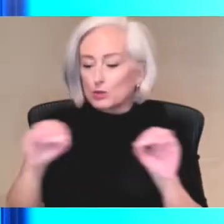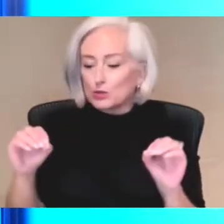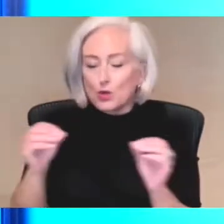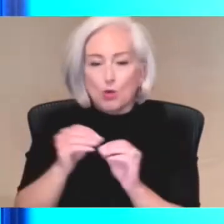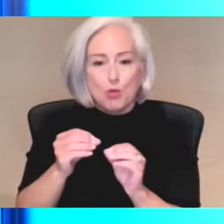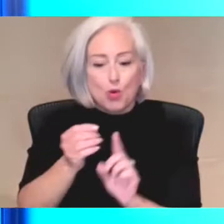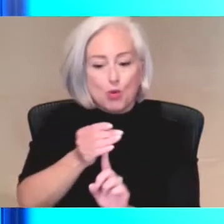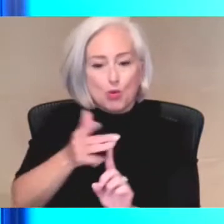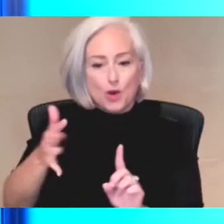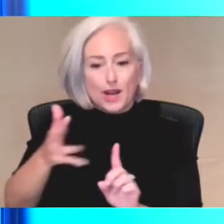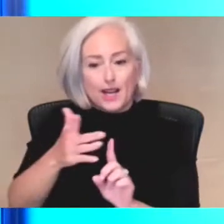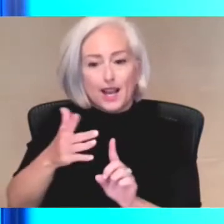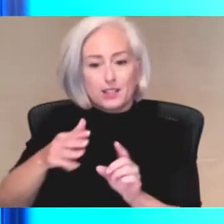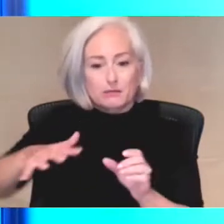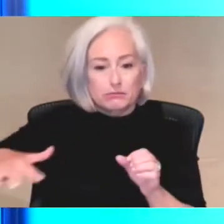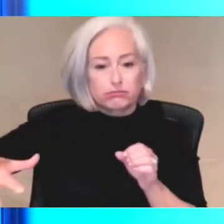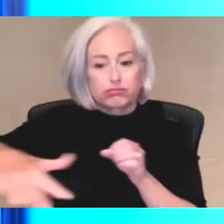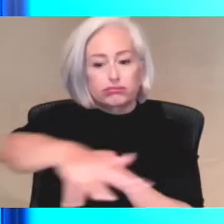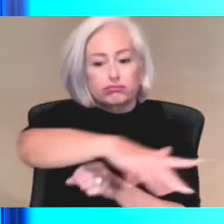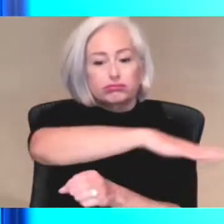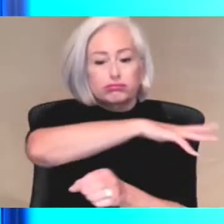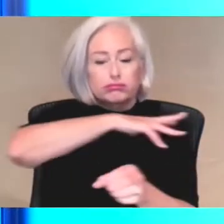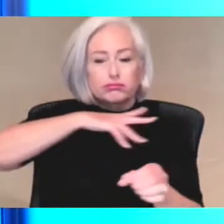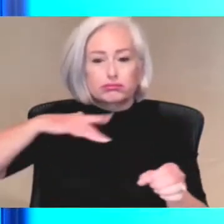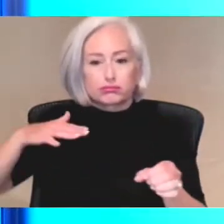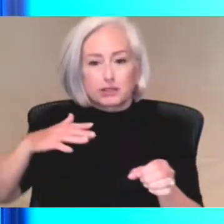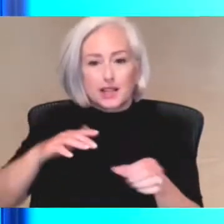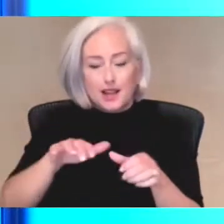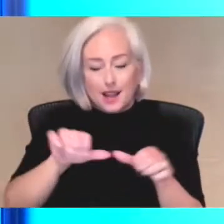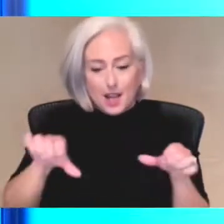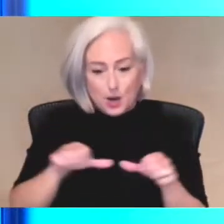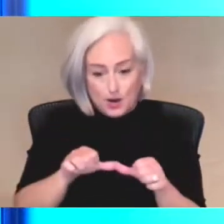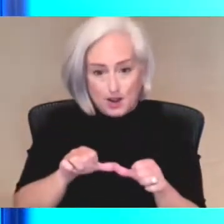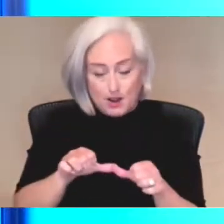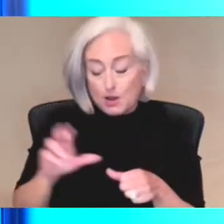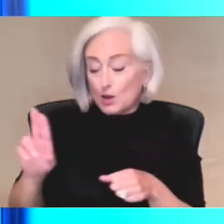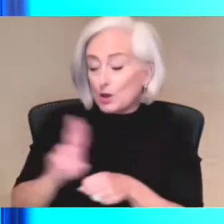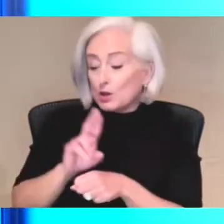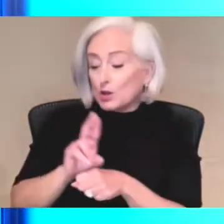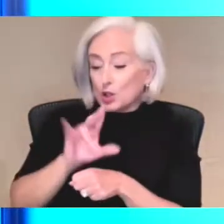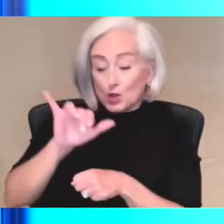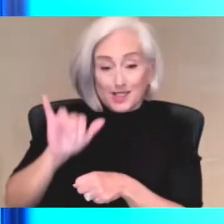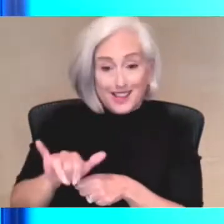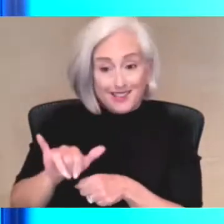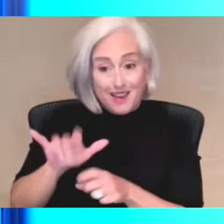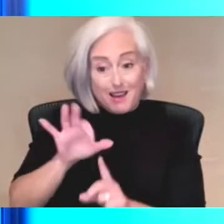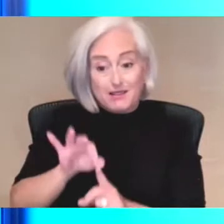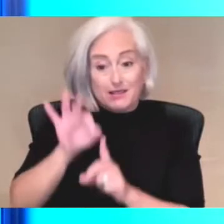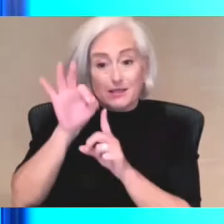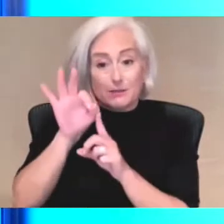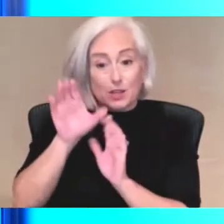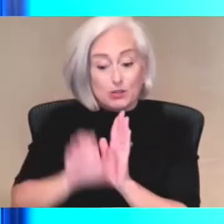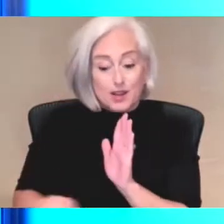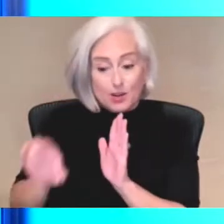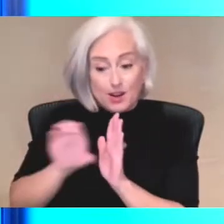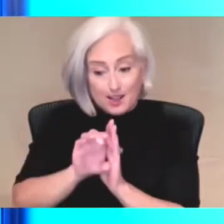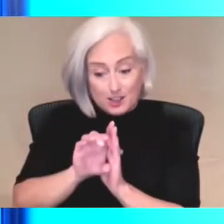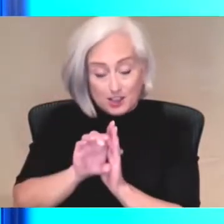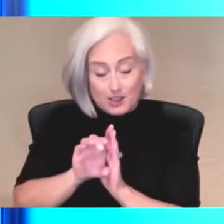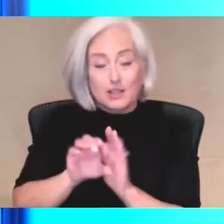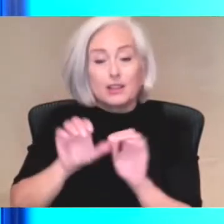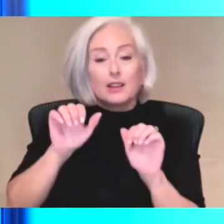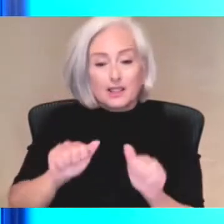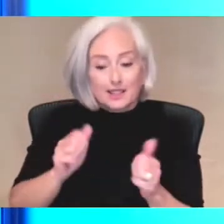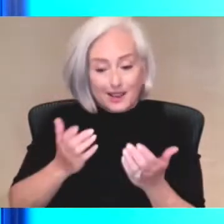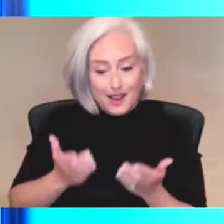leveraging or taking advantage of these unique physical characteristics with proton therapy, we're able to really deliver the radiation in a much more